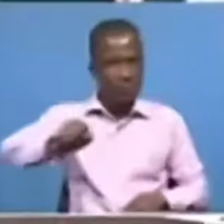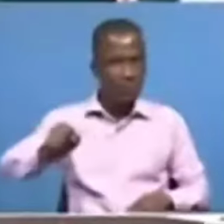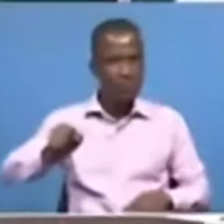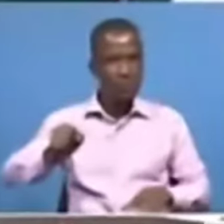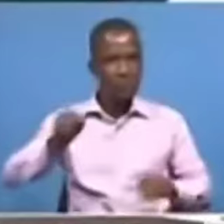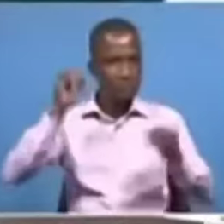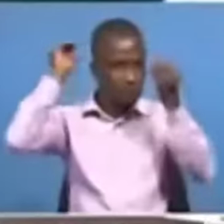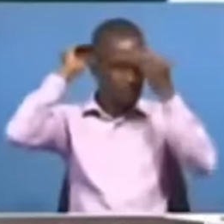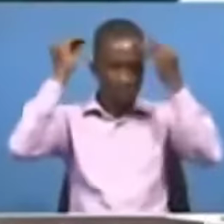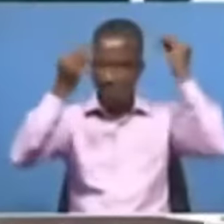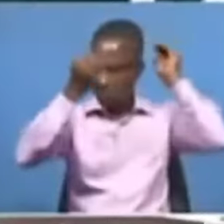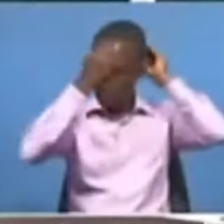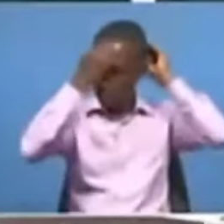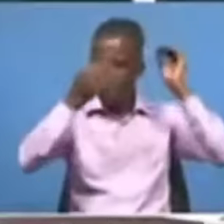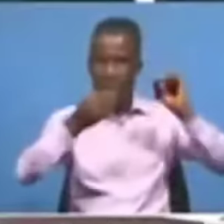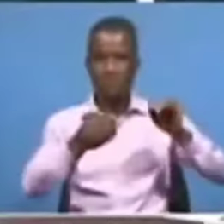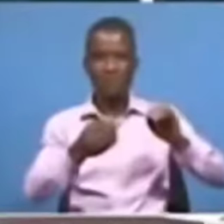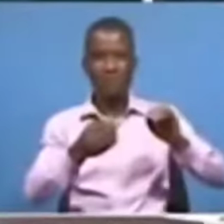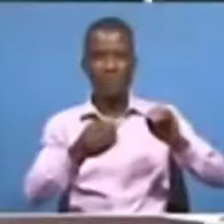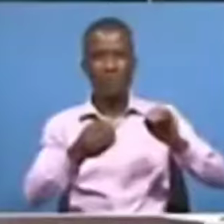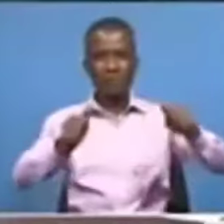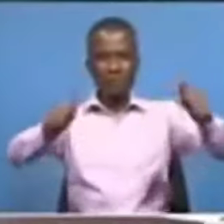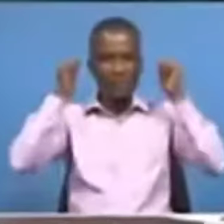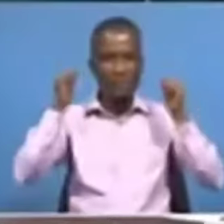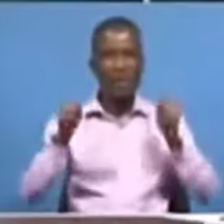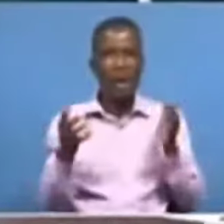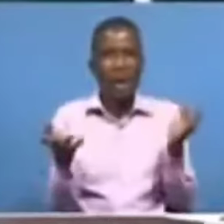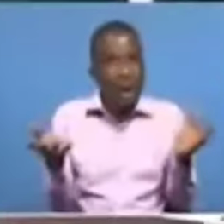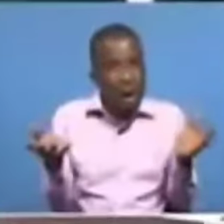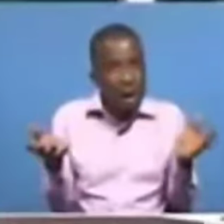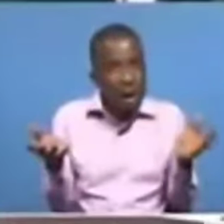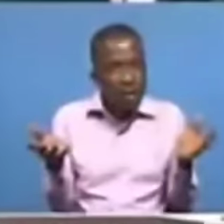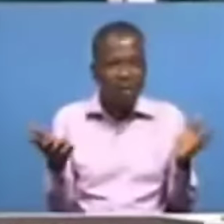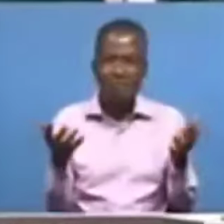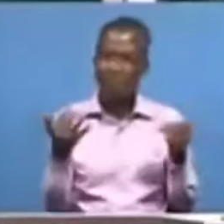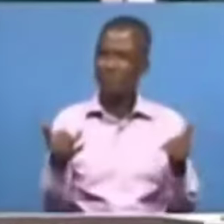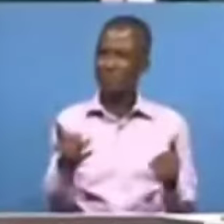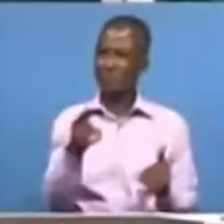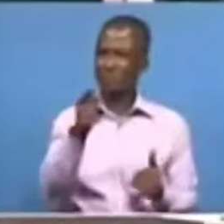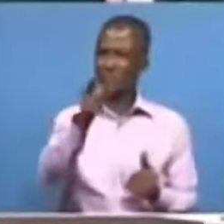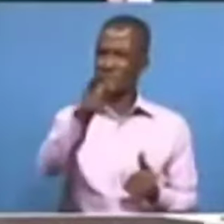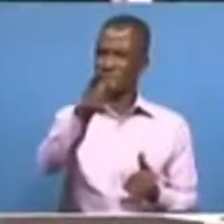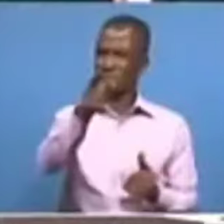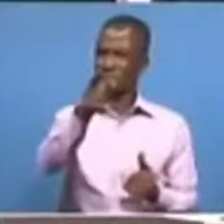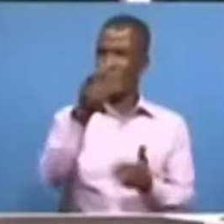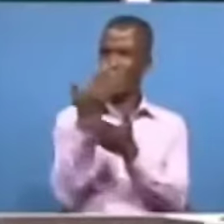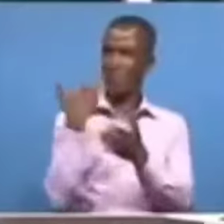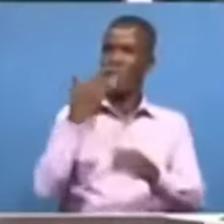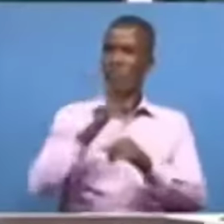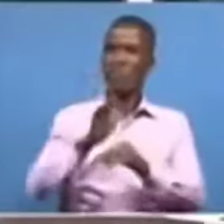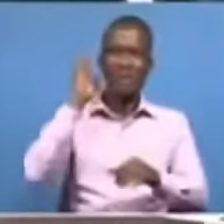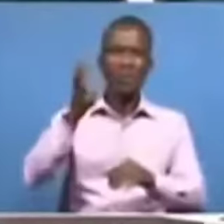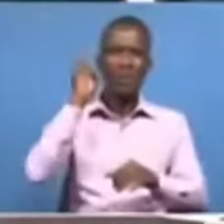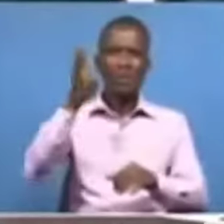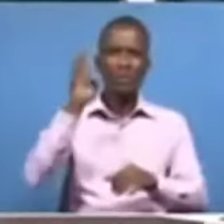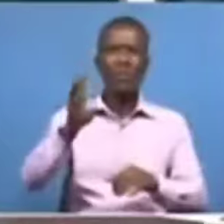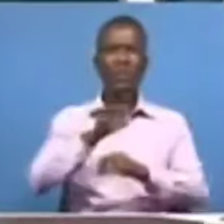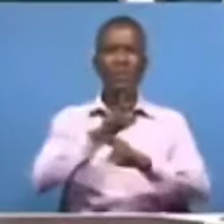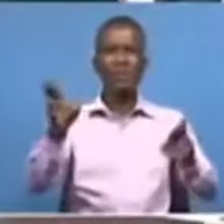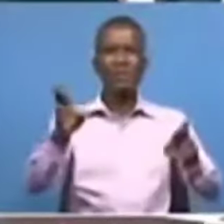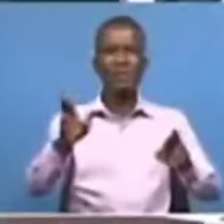because she had filed a witness statement and several affidavits which had made it clear that she was going to testify for the first respondent. And